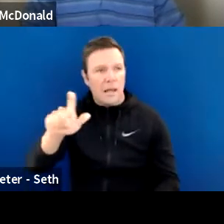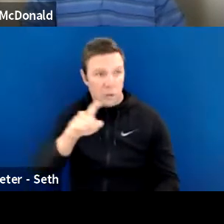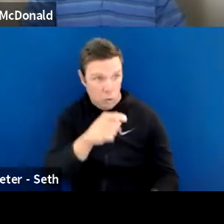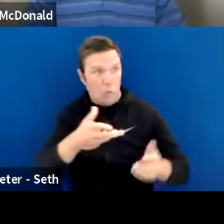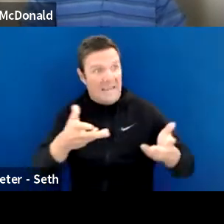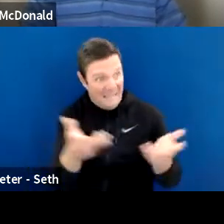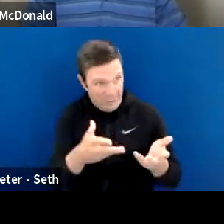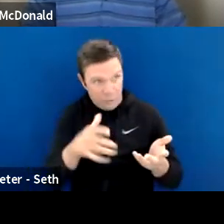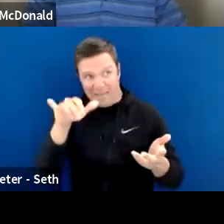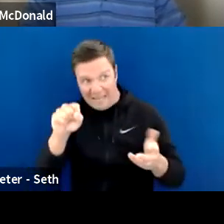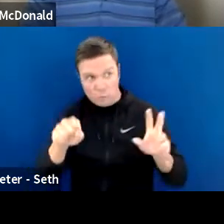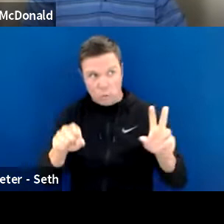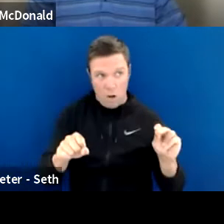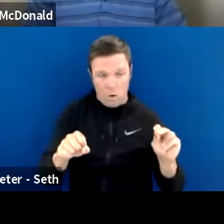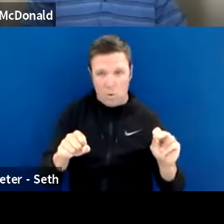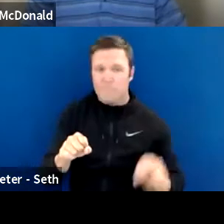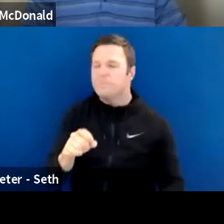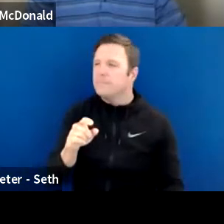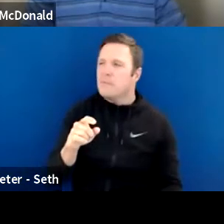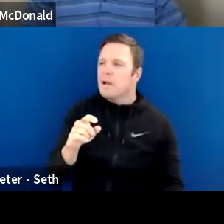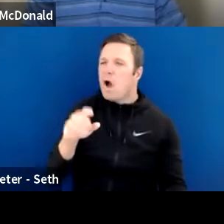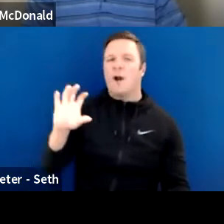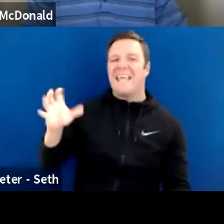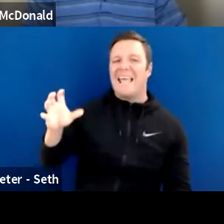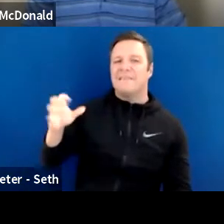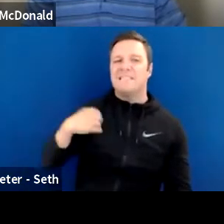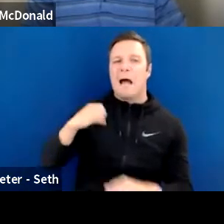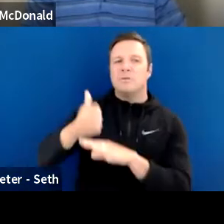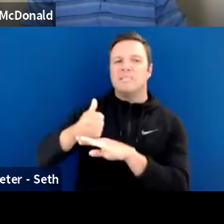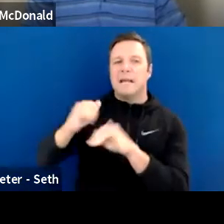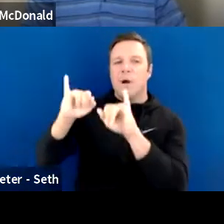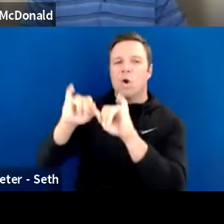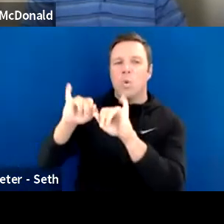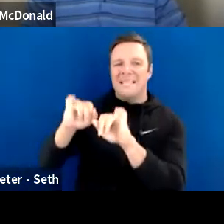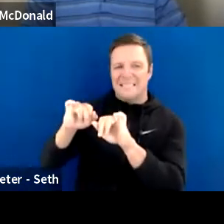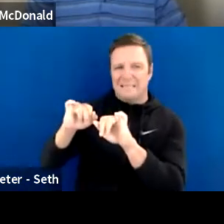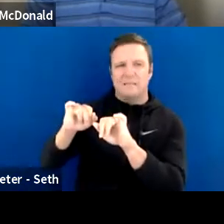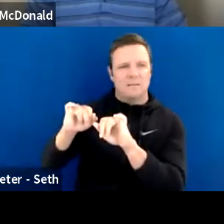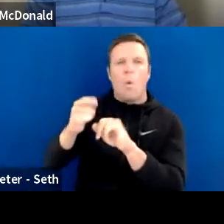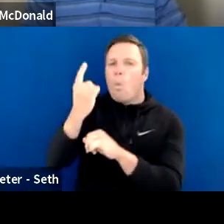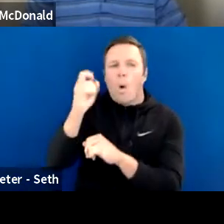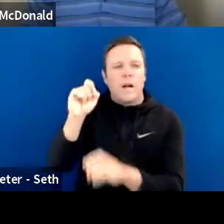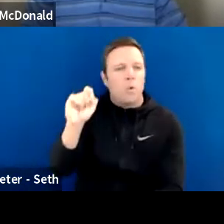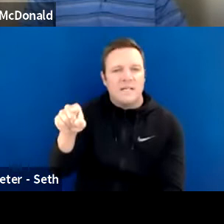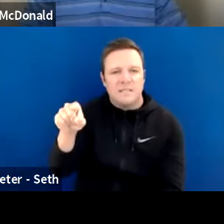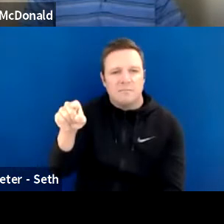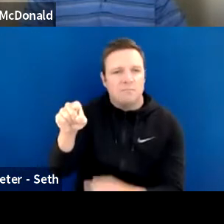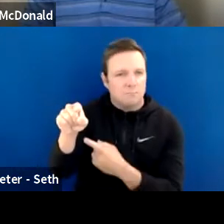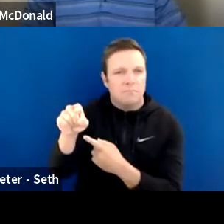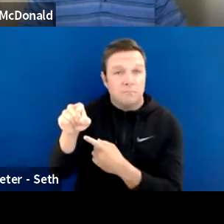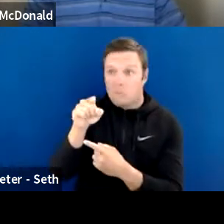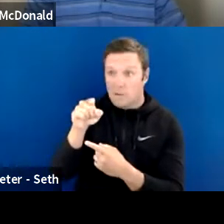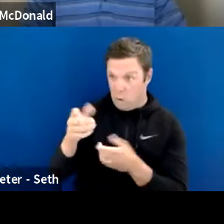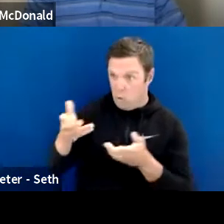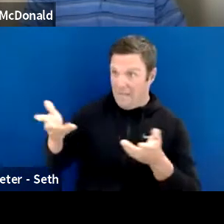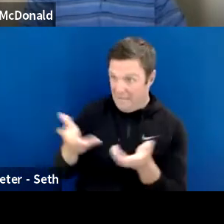no, or just yes? On Canvas, I'll do a quiz and I will just put a one question thing, here or